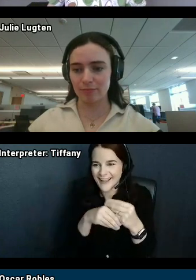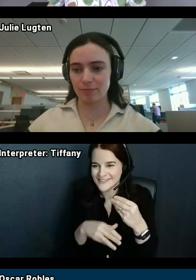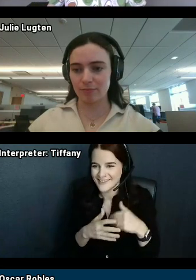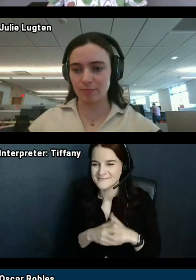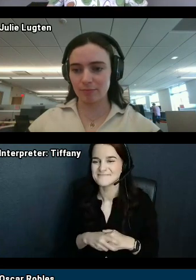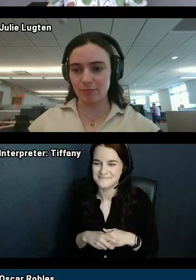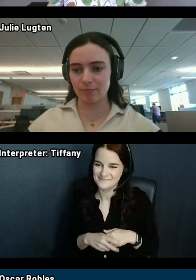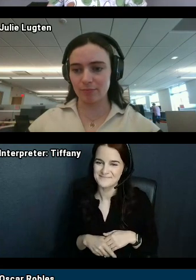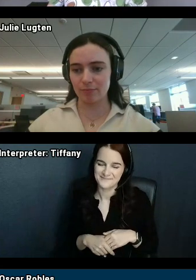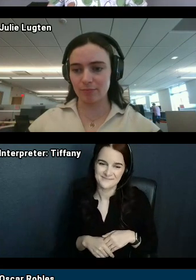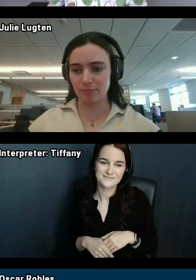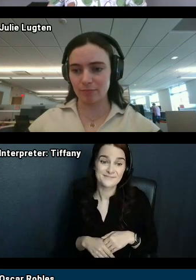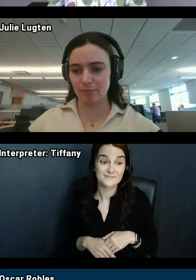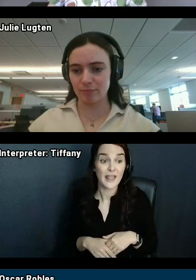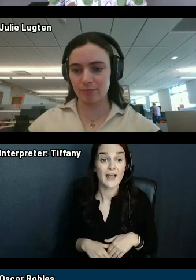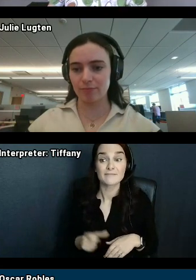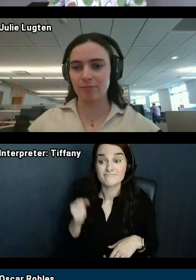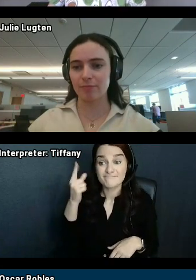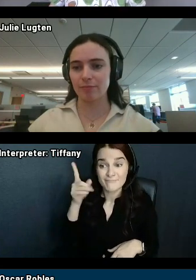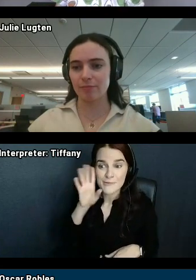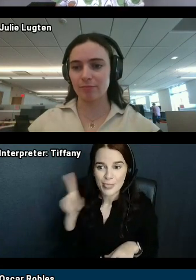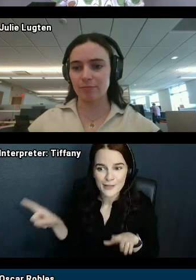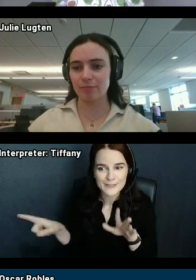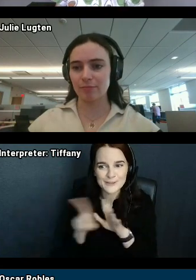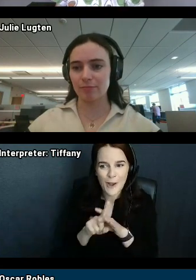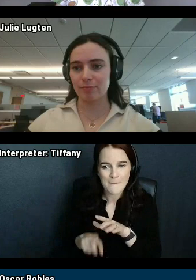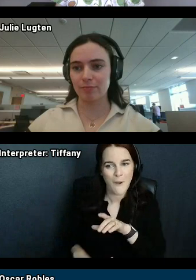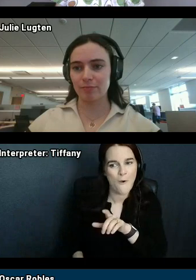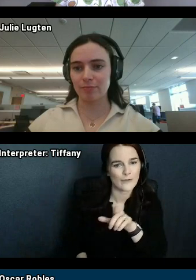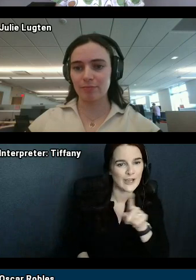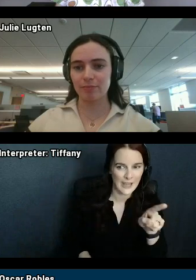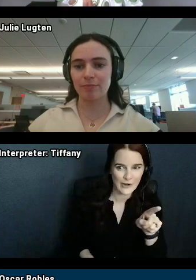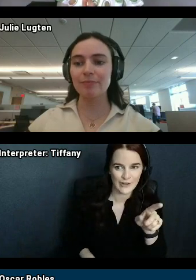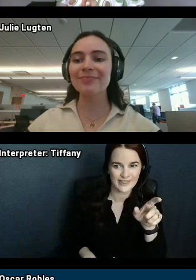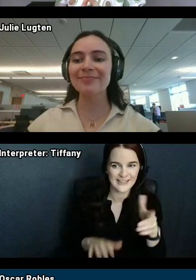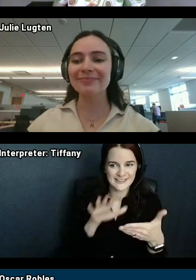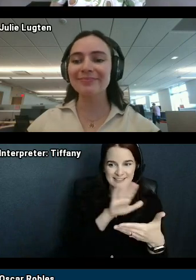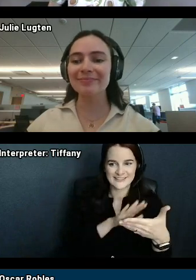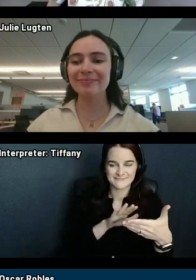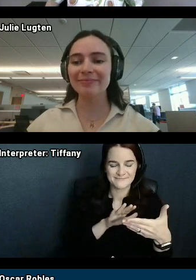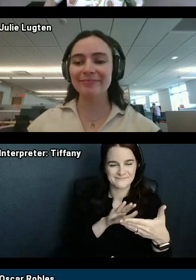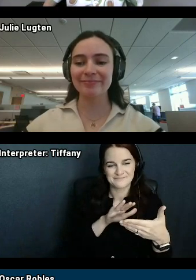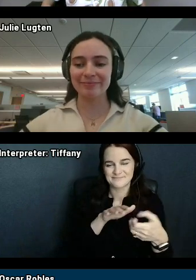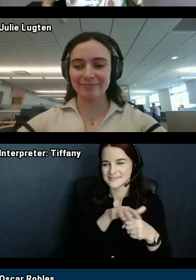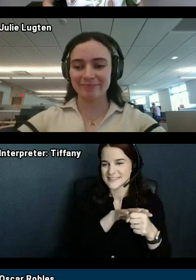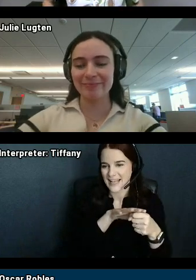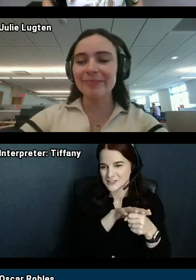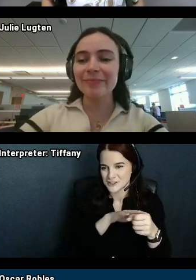that'll show up over here in this section if I just refresh it.